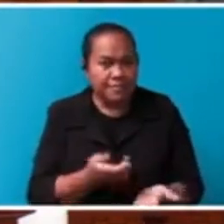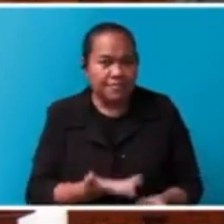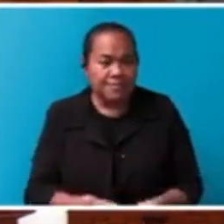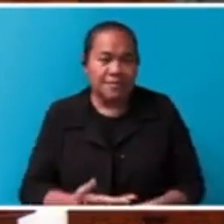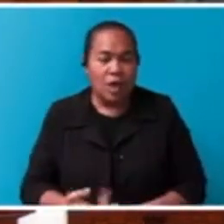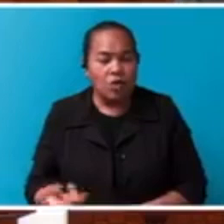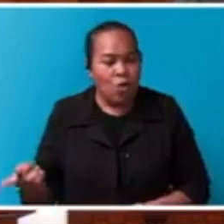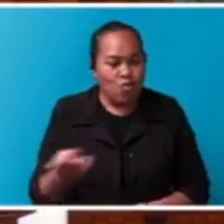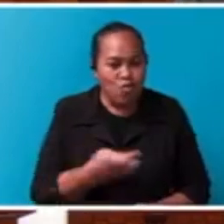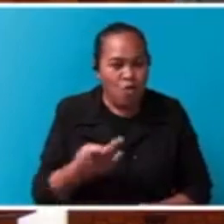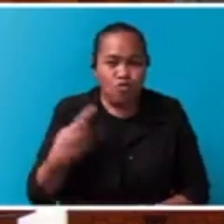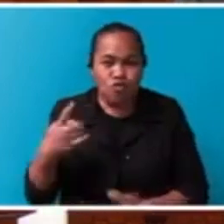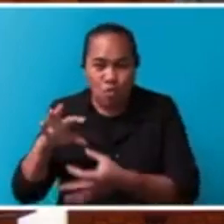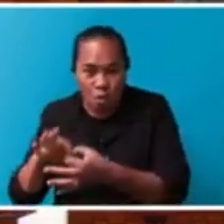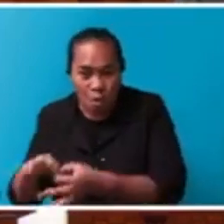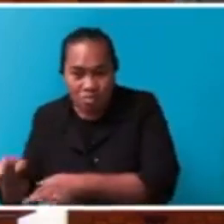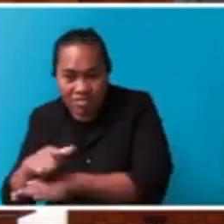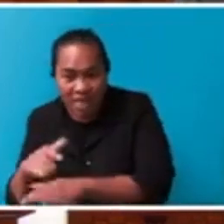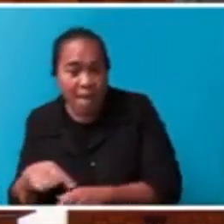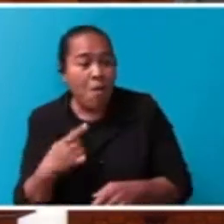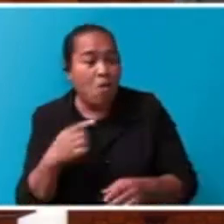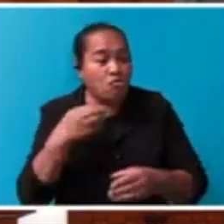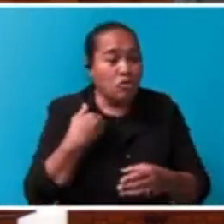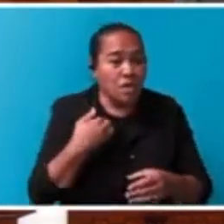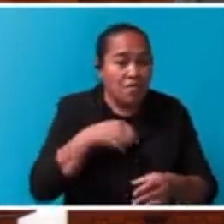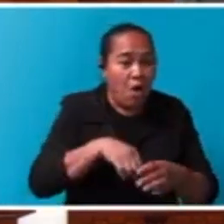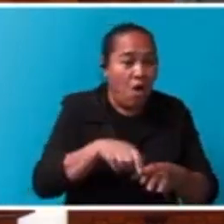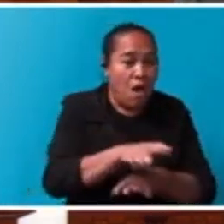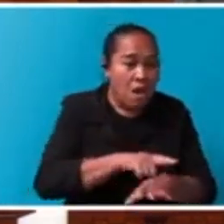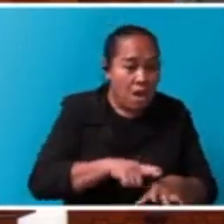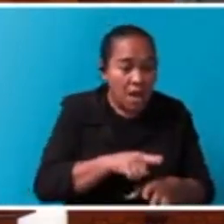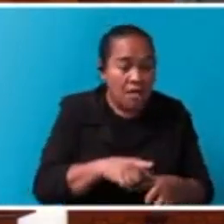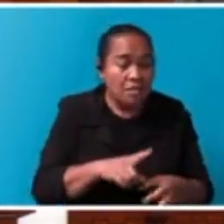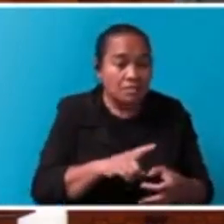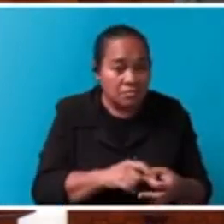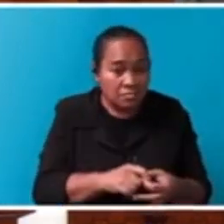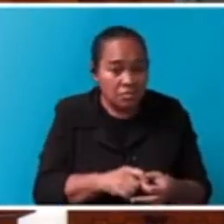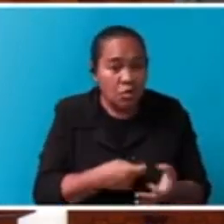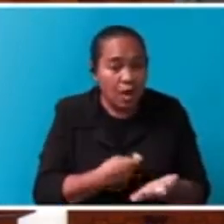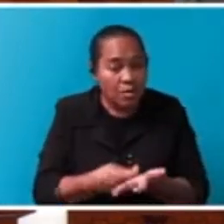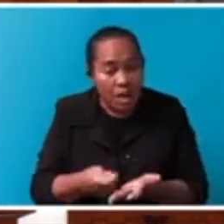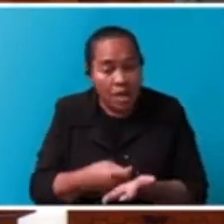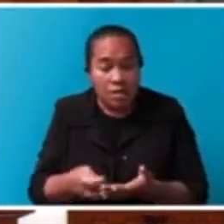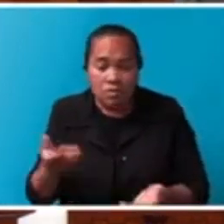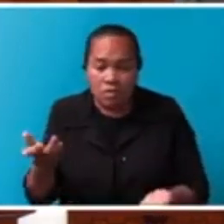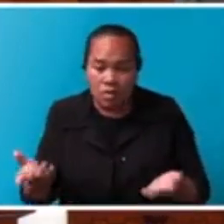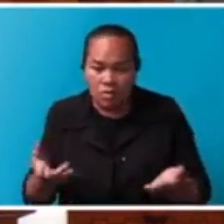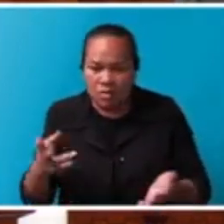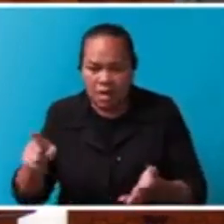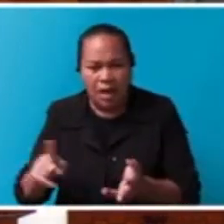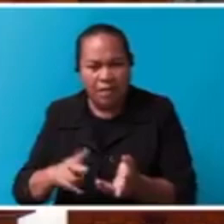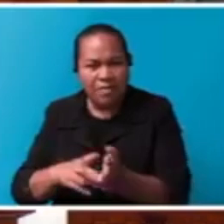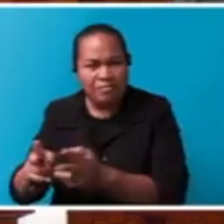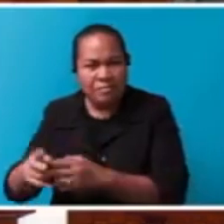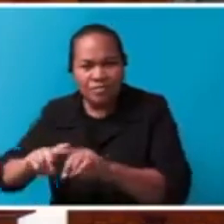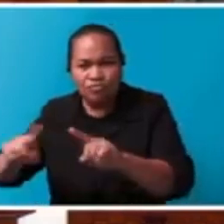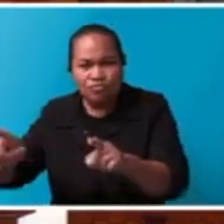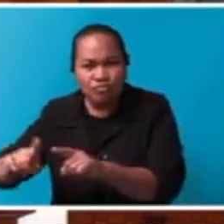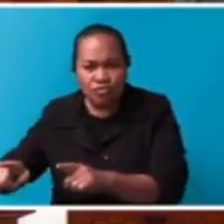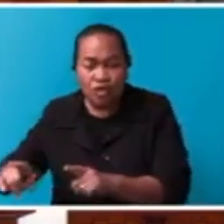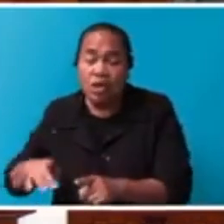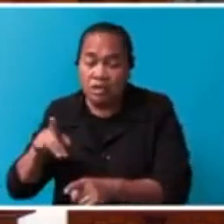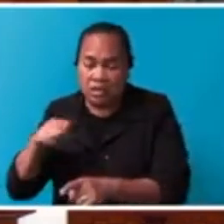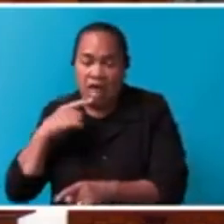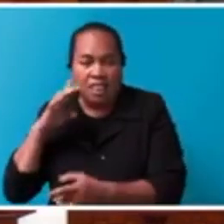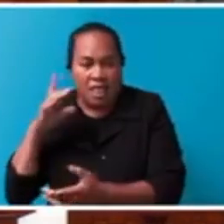the landowners Matangali Tiliwasewa and Matangali Nabusambalavu and the Tuitavua have expressed support